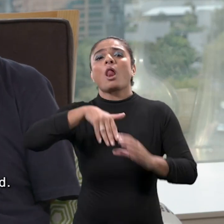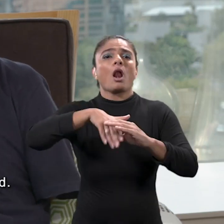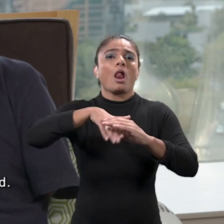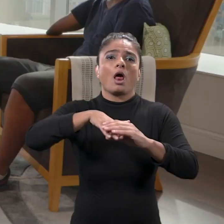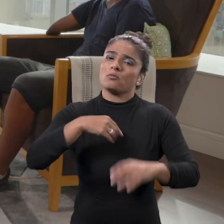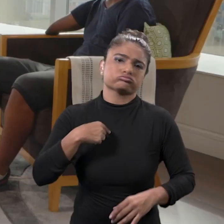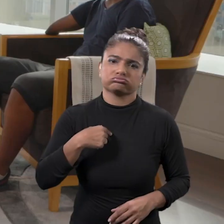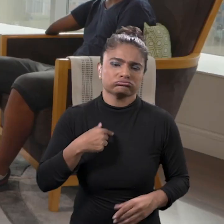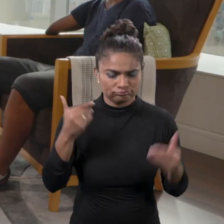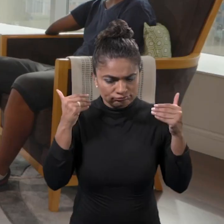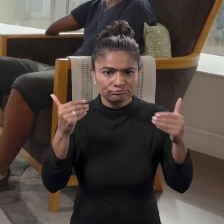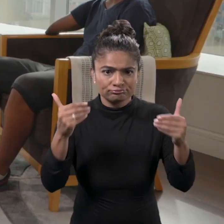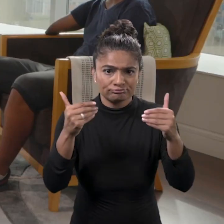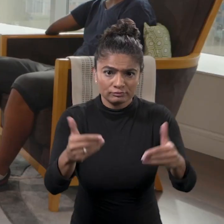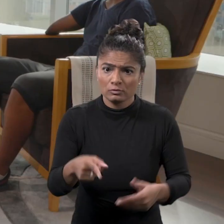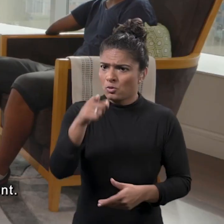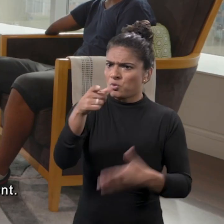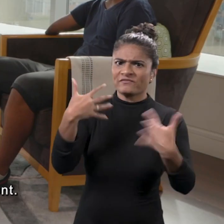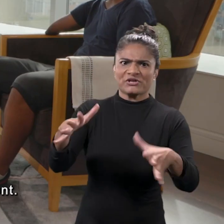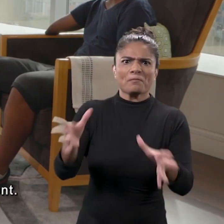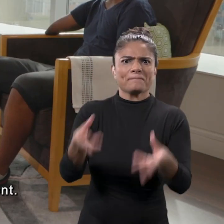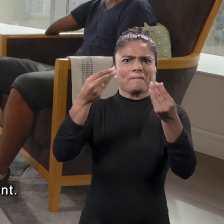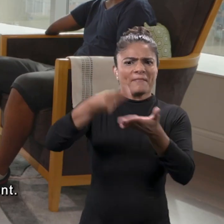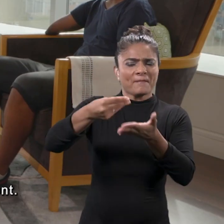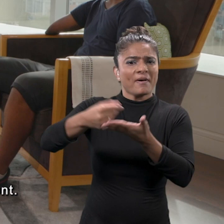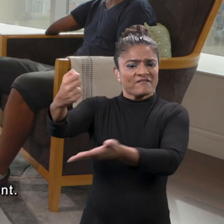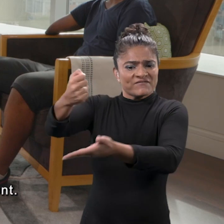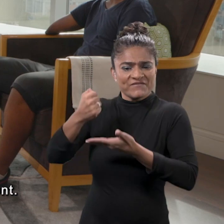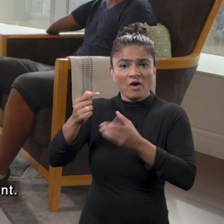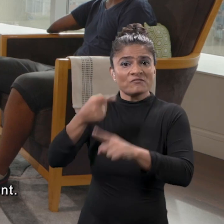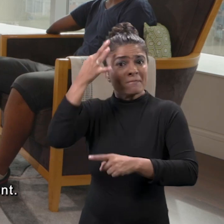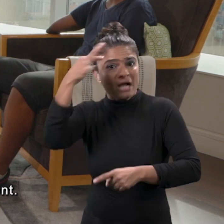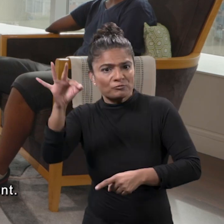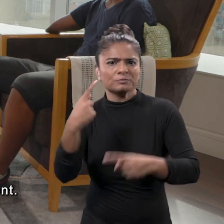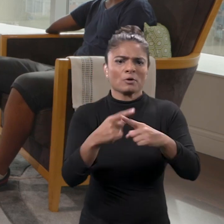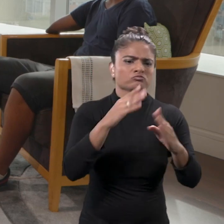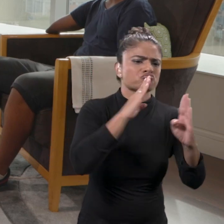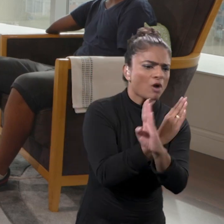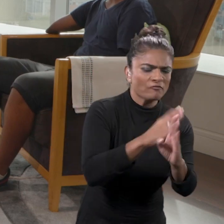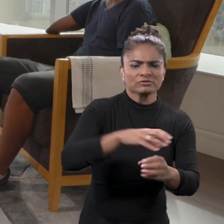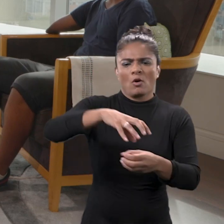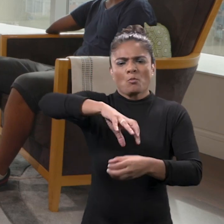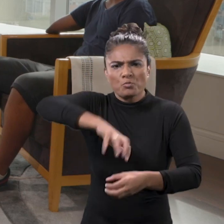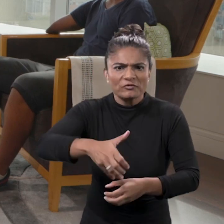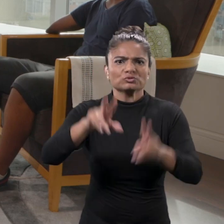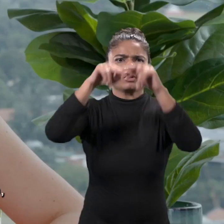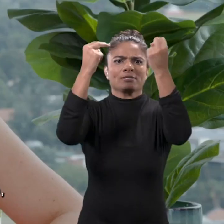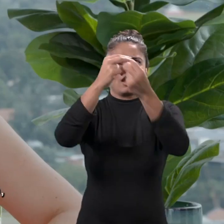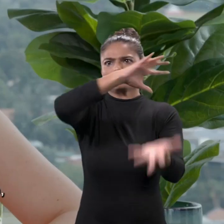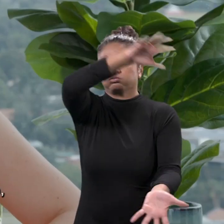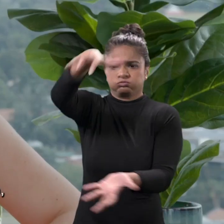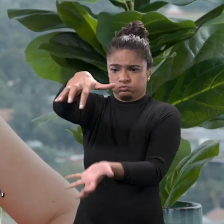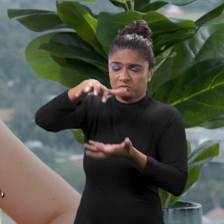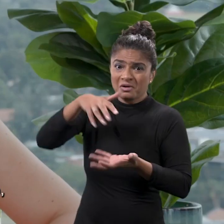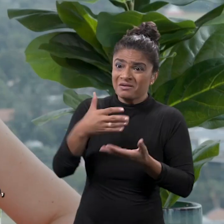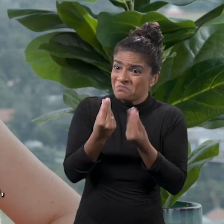else just followed. So you've secured private funding and you've also received funding from provincial and national government. A lot of people say that's really difficult.